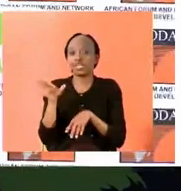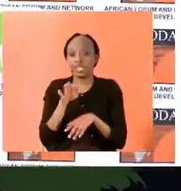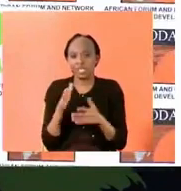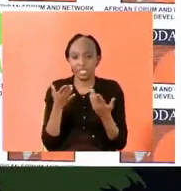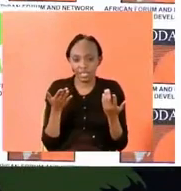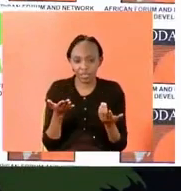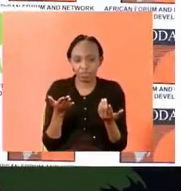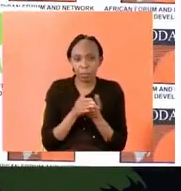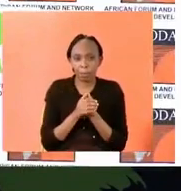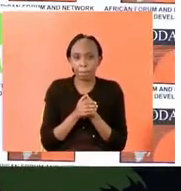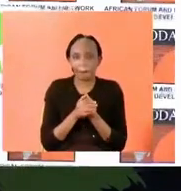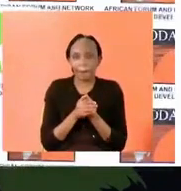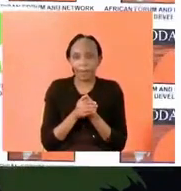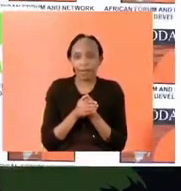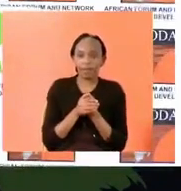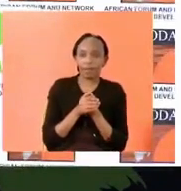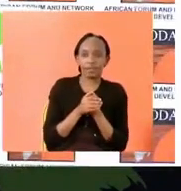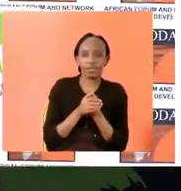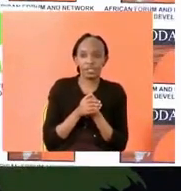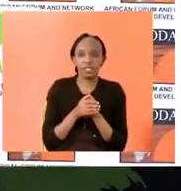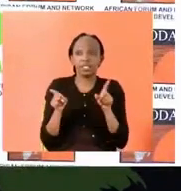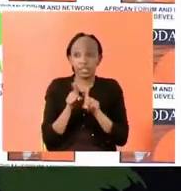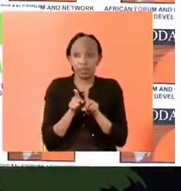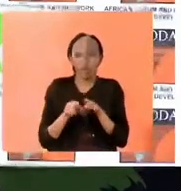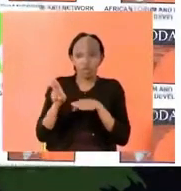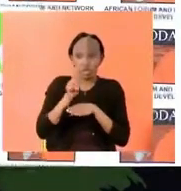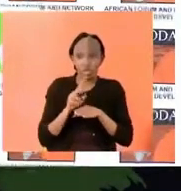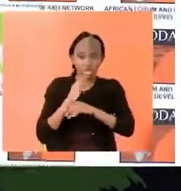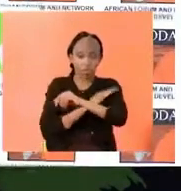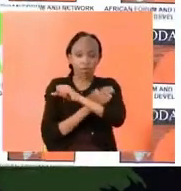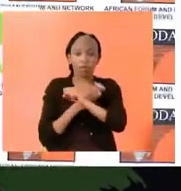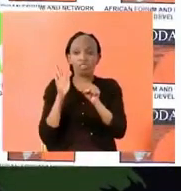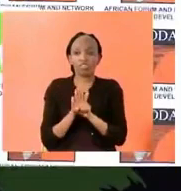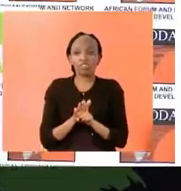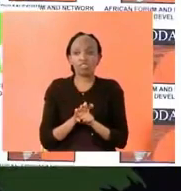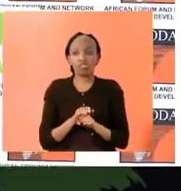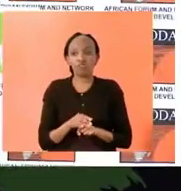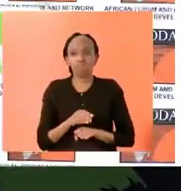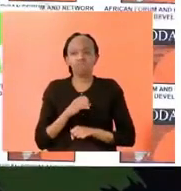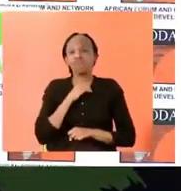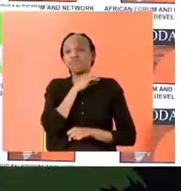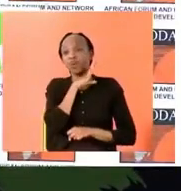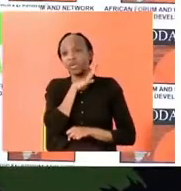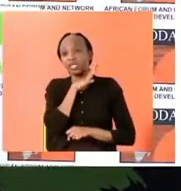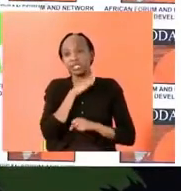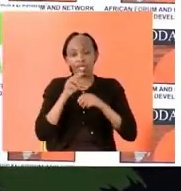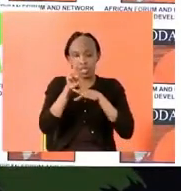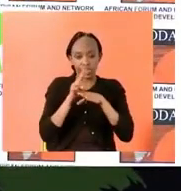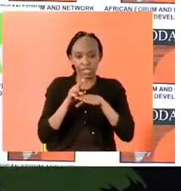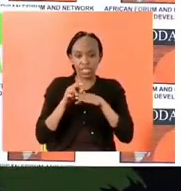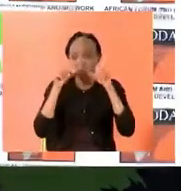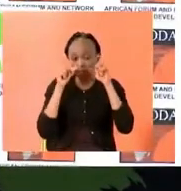whatever platform you're using. And also using really powerful sound bites, using pictures and videos that are compelling and that